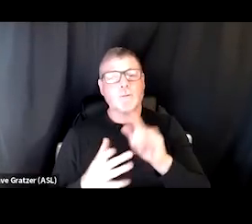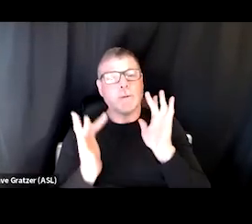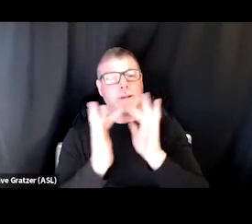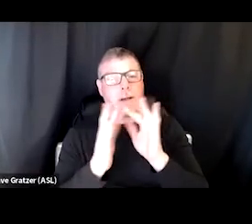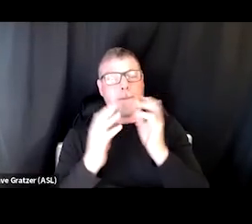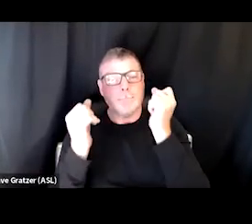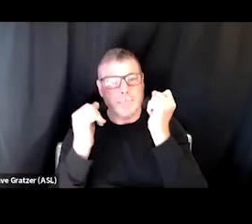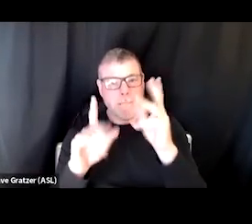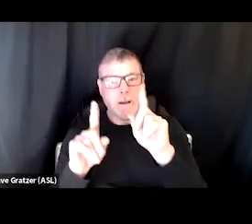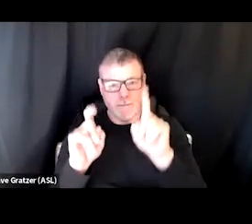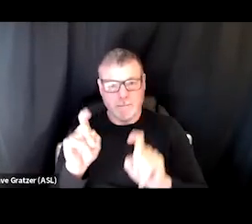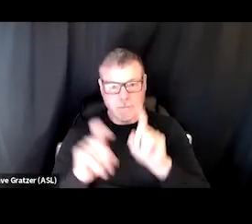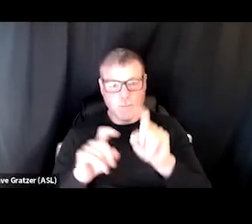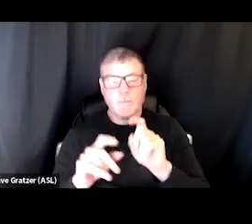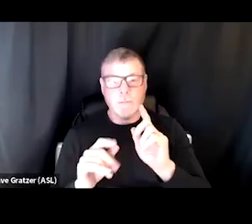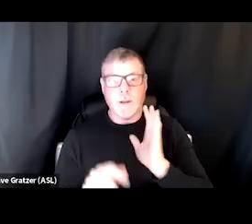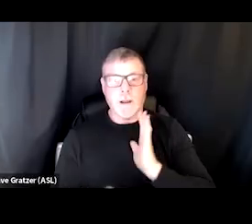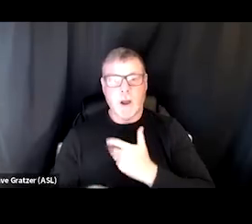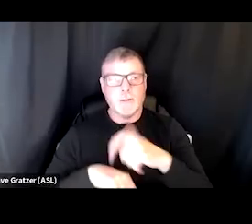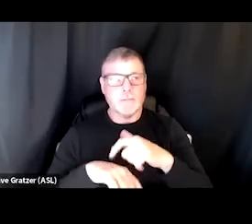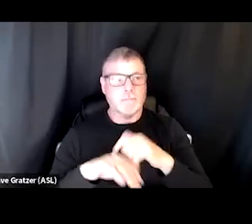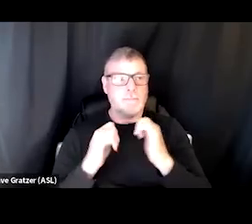as possible during our time together.